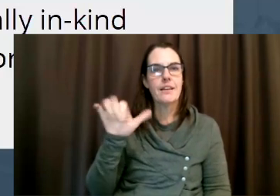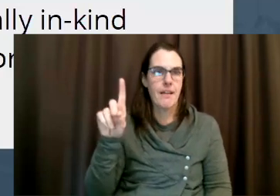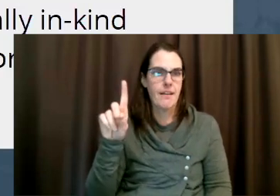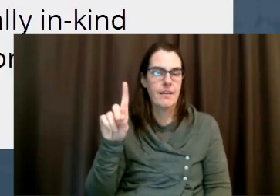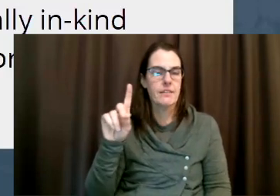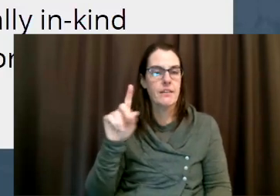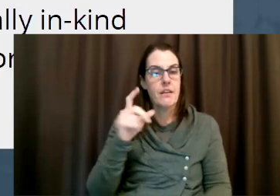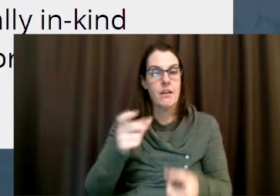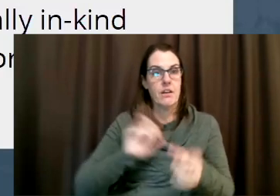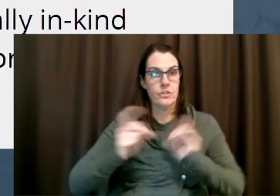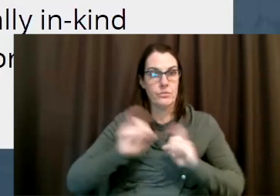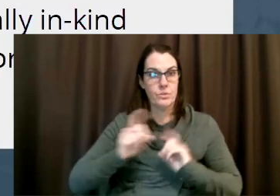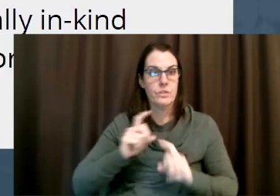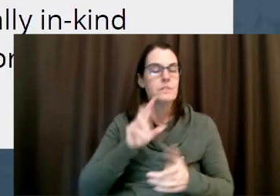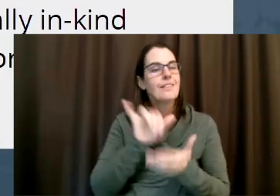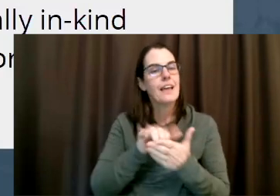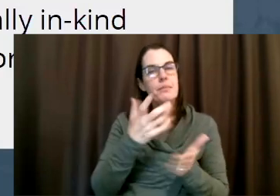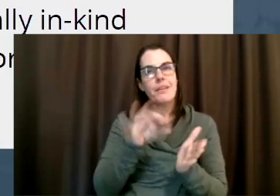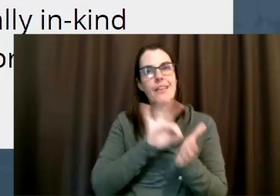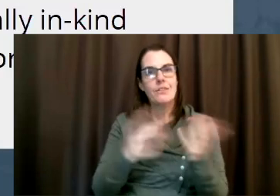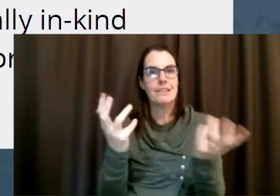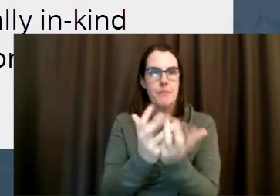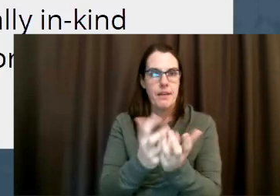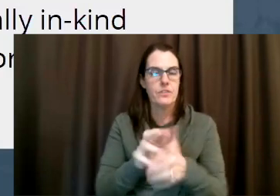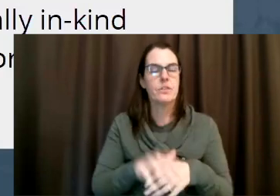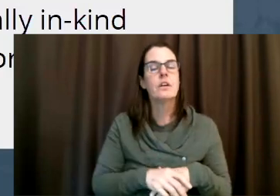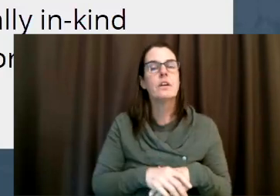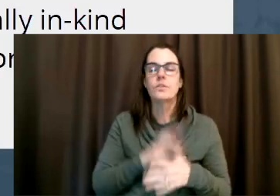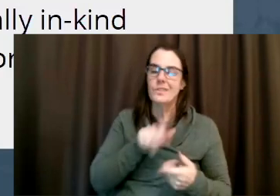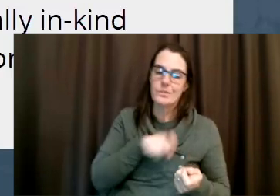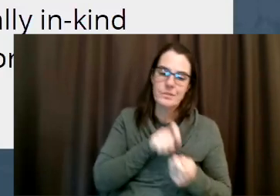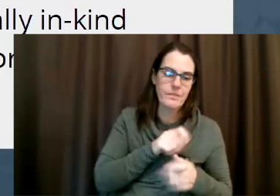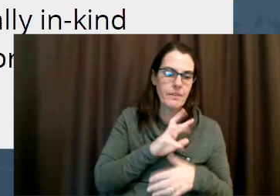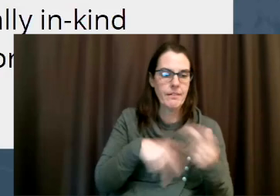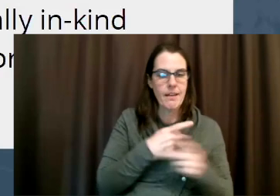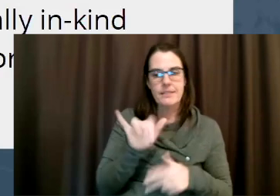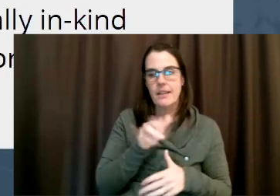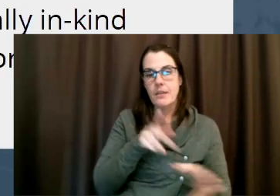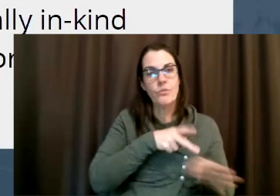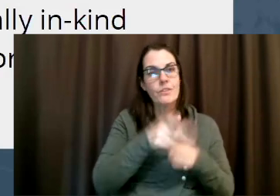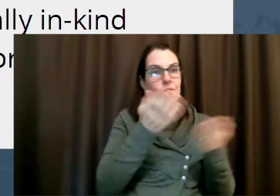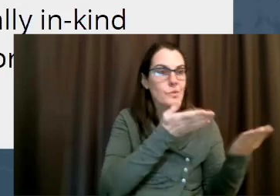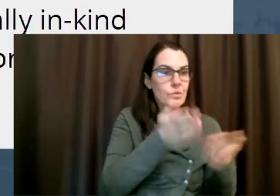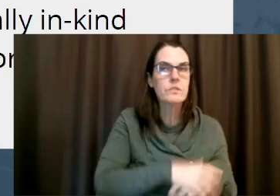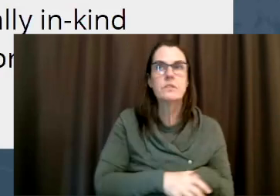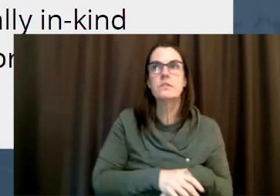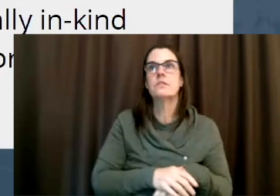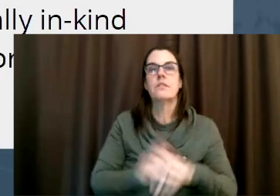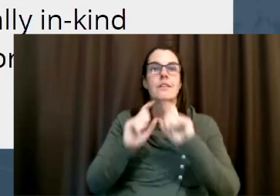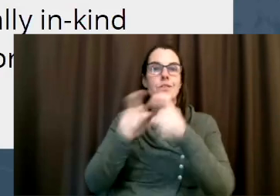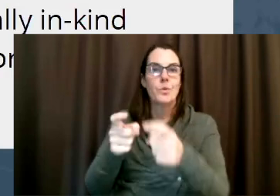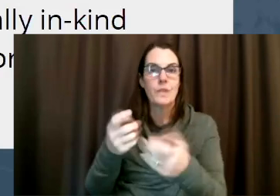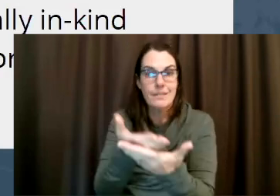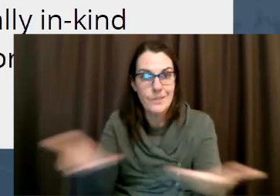match. And so there's certain in-kind contributions like professional services or donated goods that can be counted toward